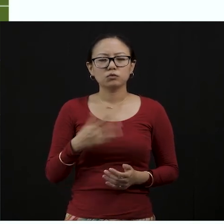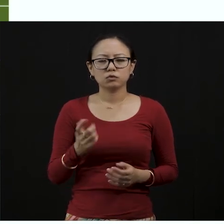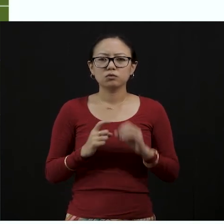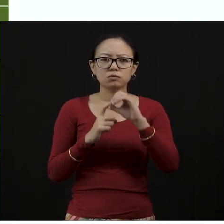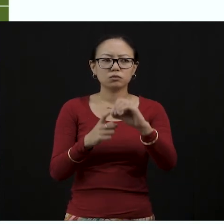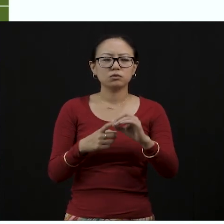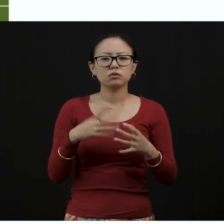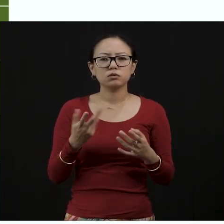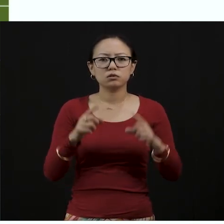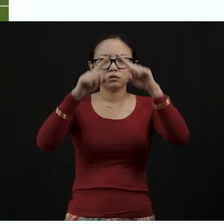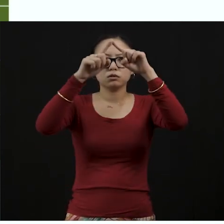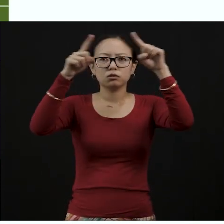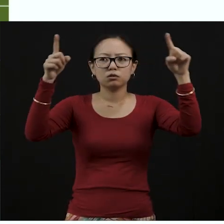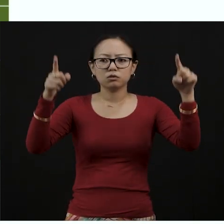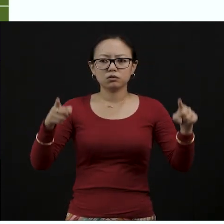do you have?